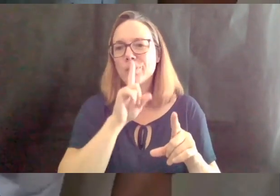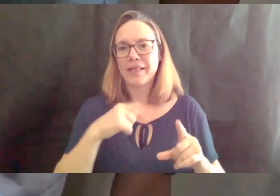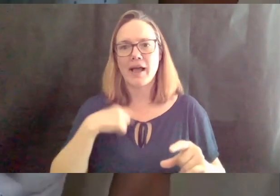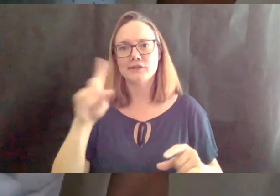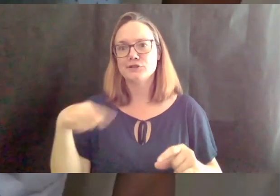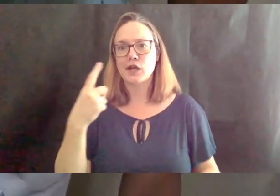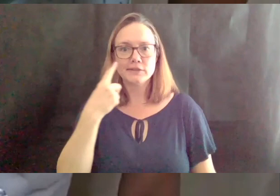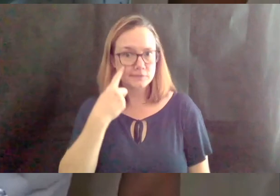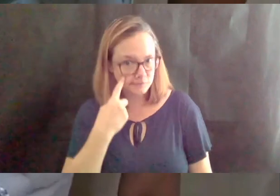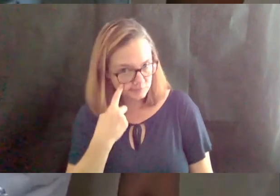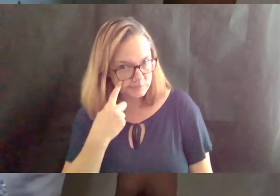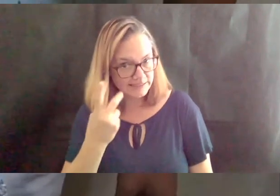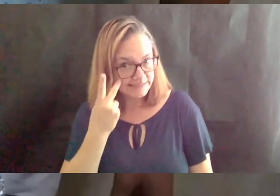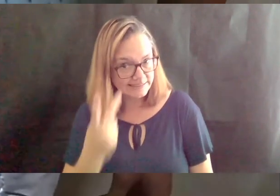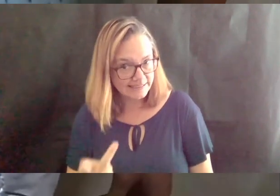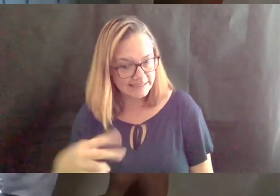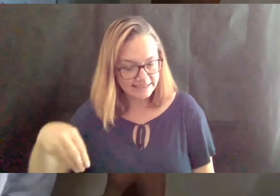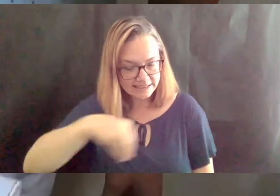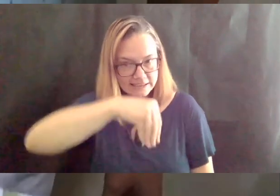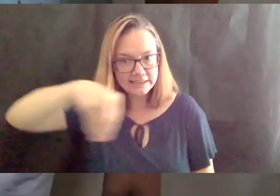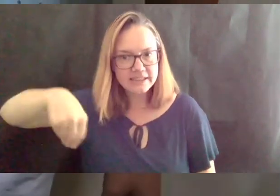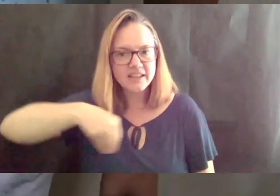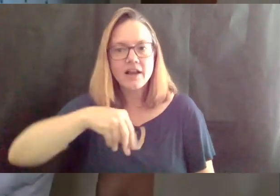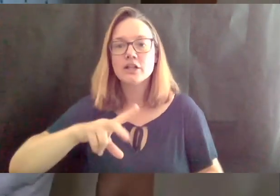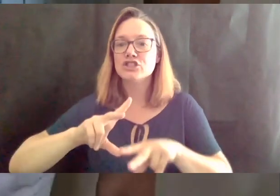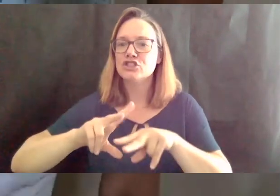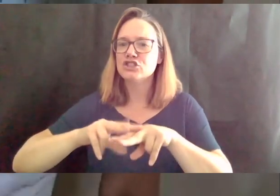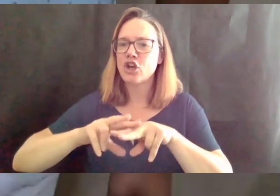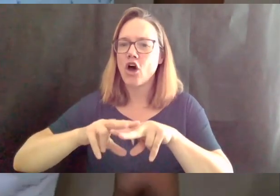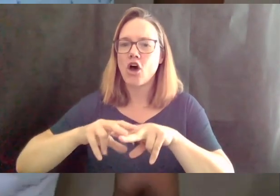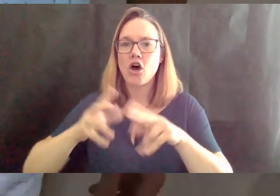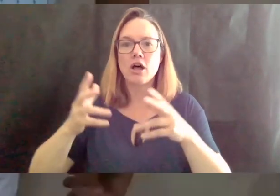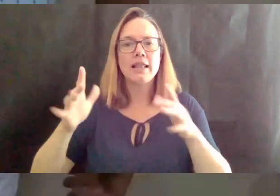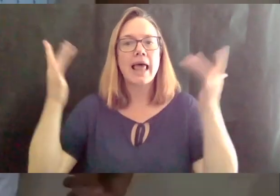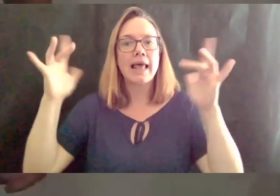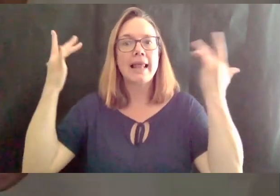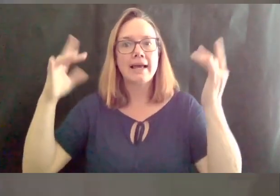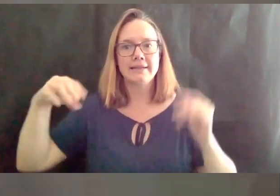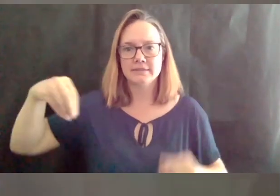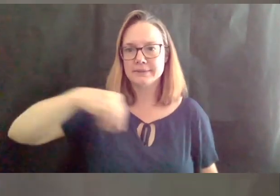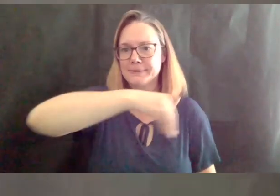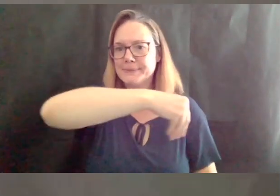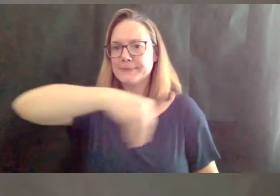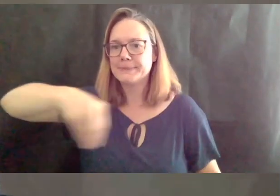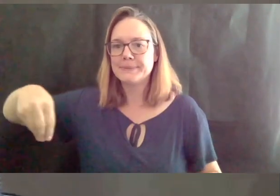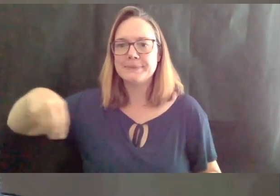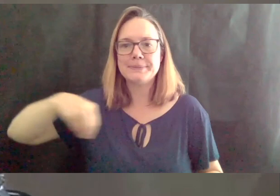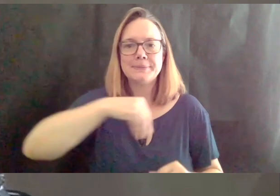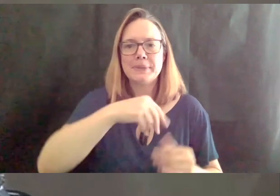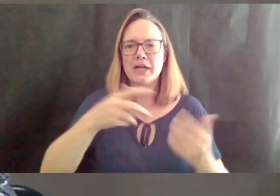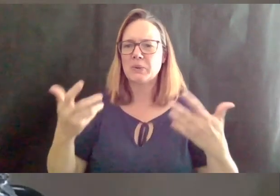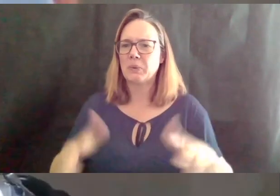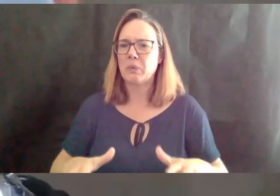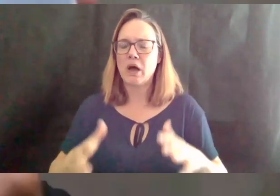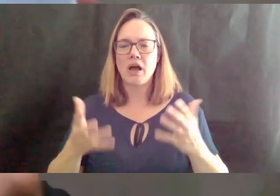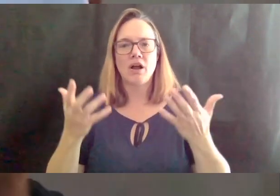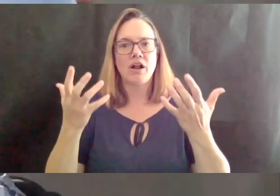little bit. Obviously, with the salt, I'm trying not to go too hard on it because we want the other flavors to not be too